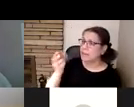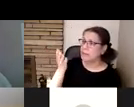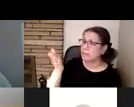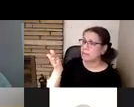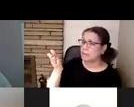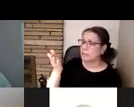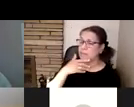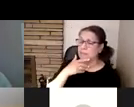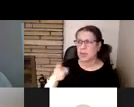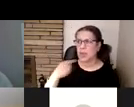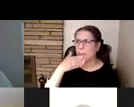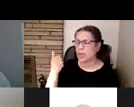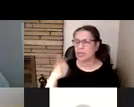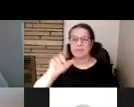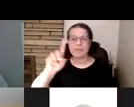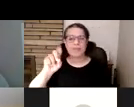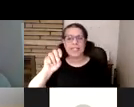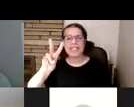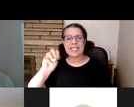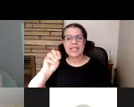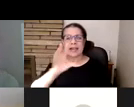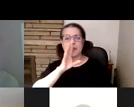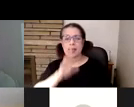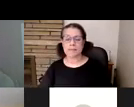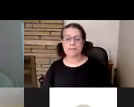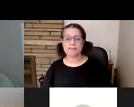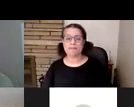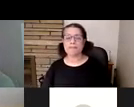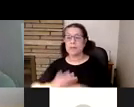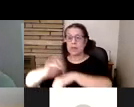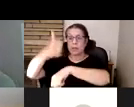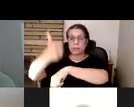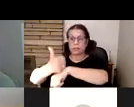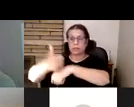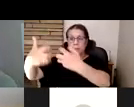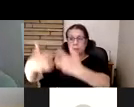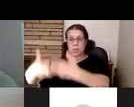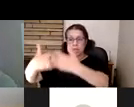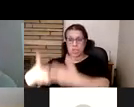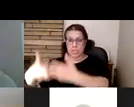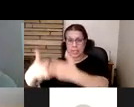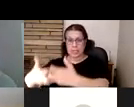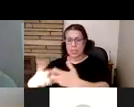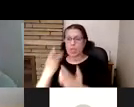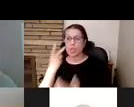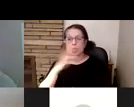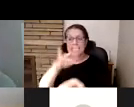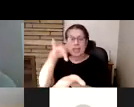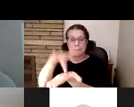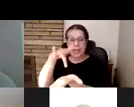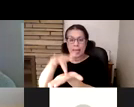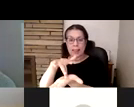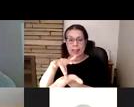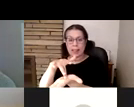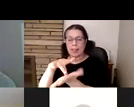Probably know better than me. Sure. The Streetscape Fair vending machine is the one that's pictured in the middle with all those dimensions